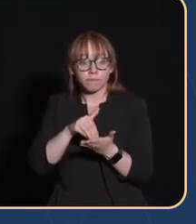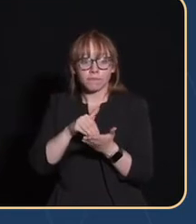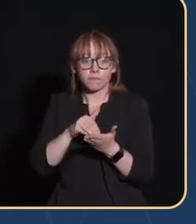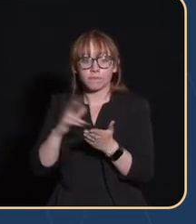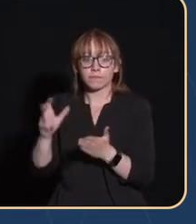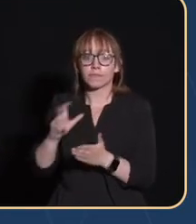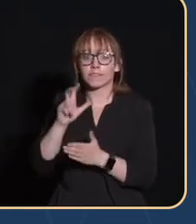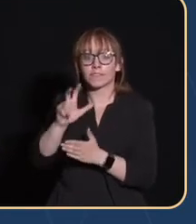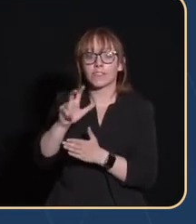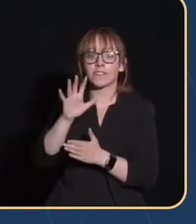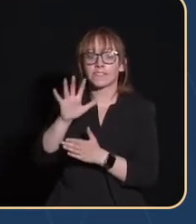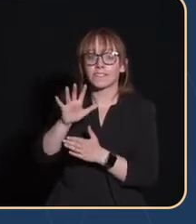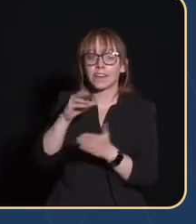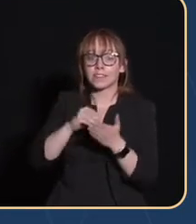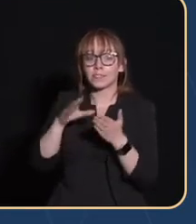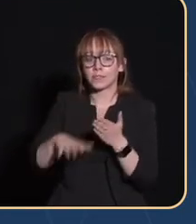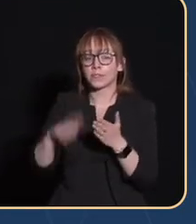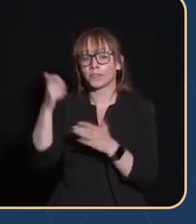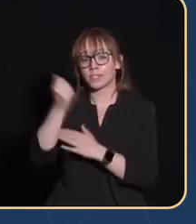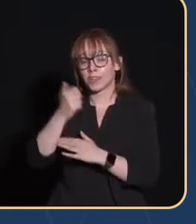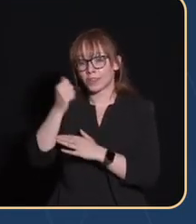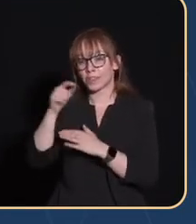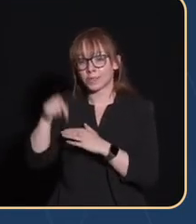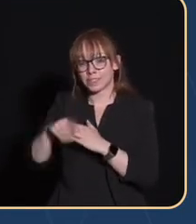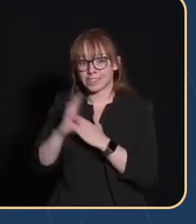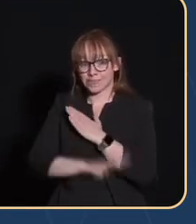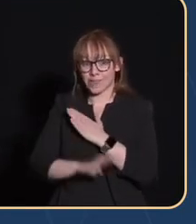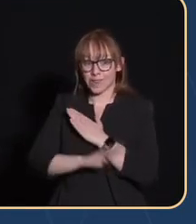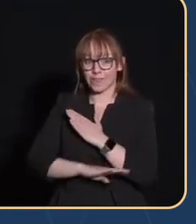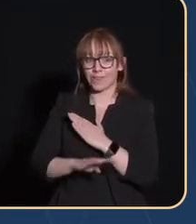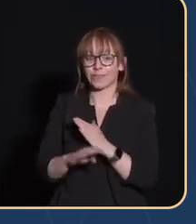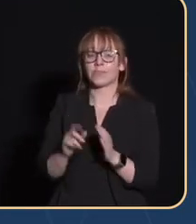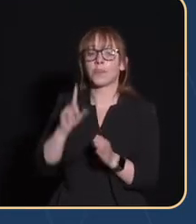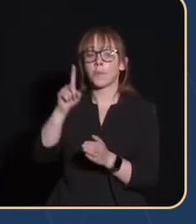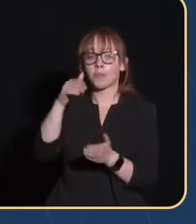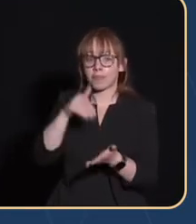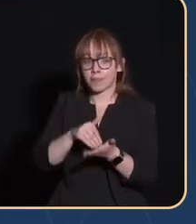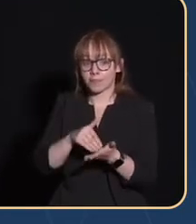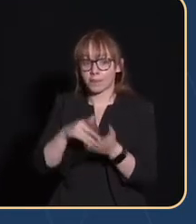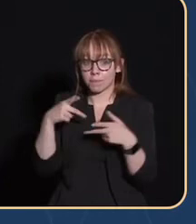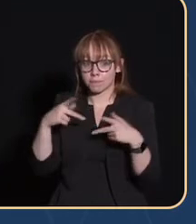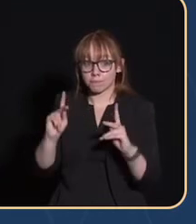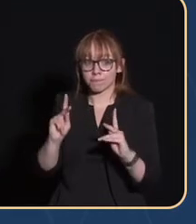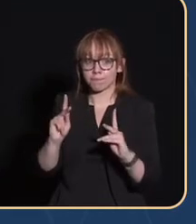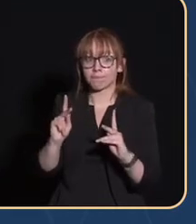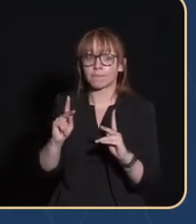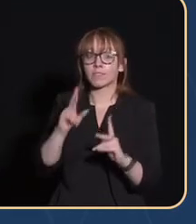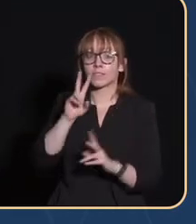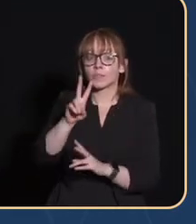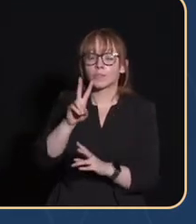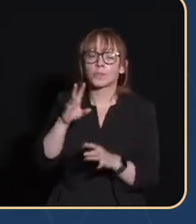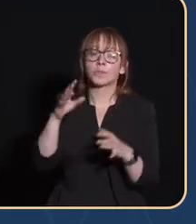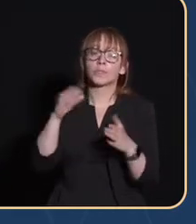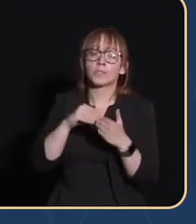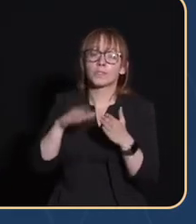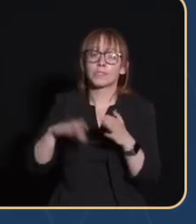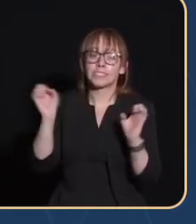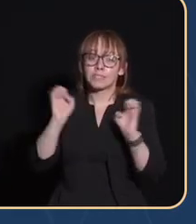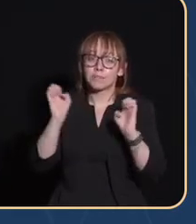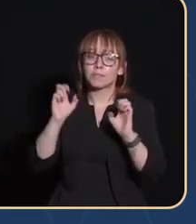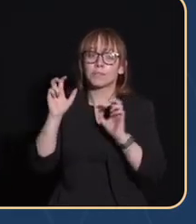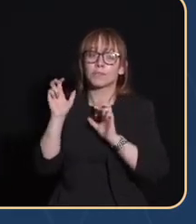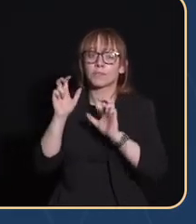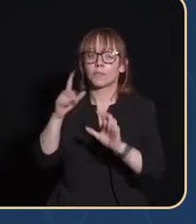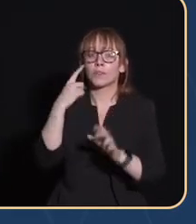fund 5 students with scholarships this coming fall. A gift of $1,000 allows us to grant 2 students an emergency aid grant